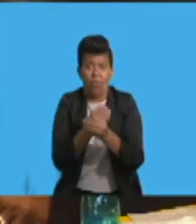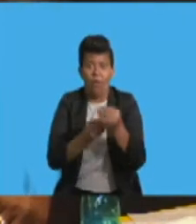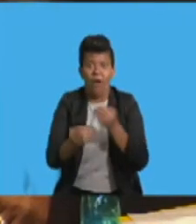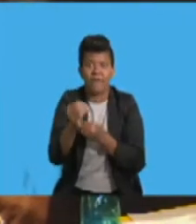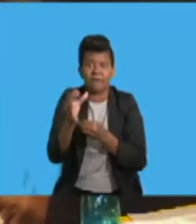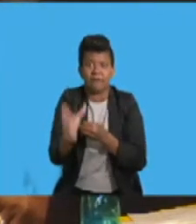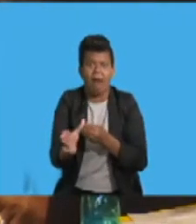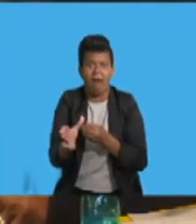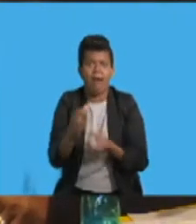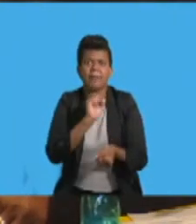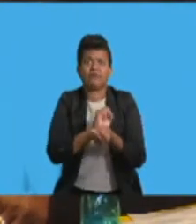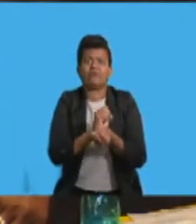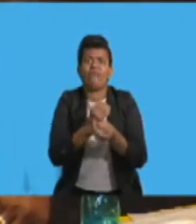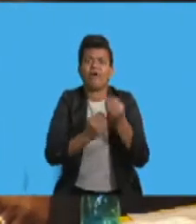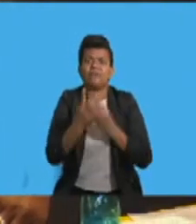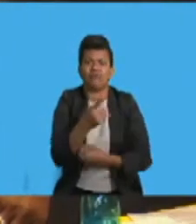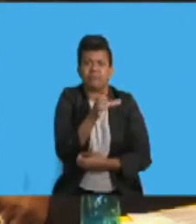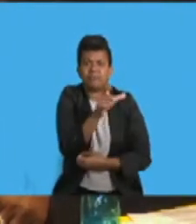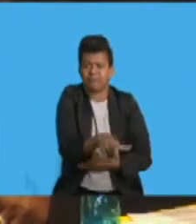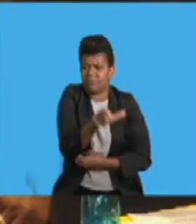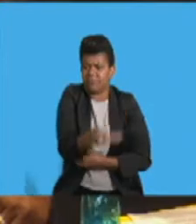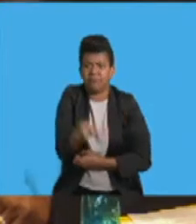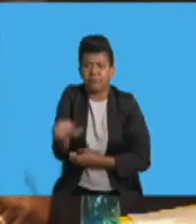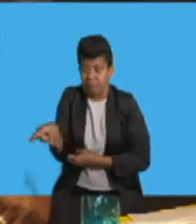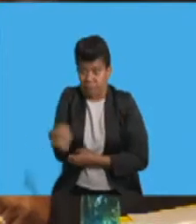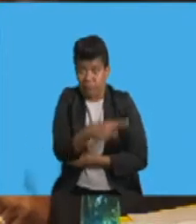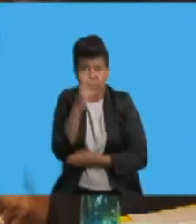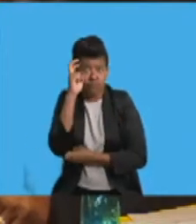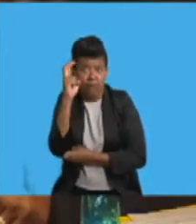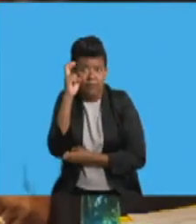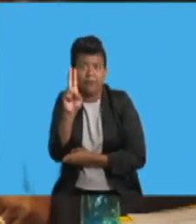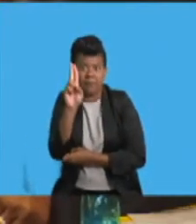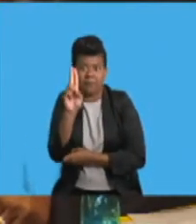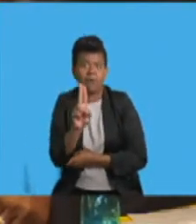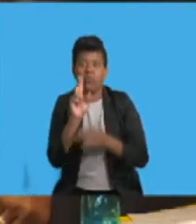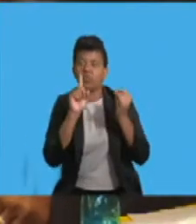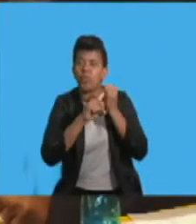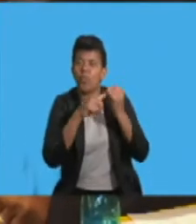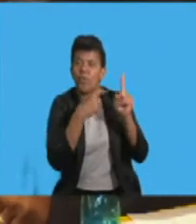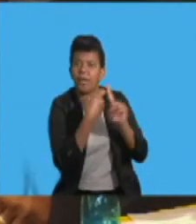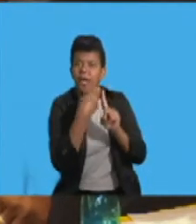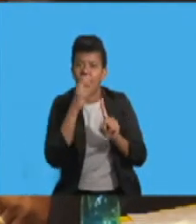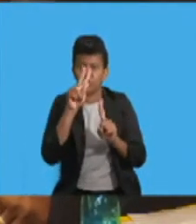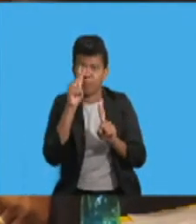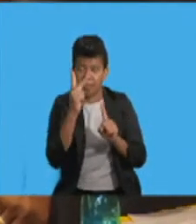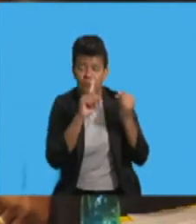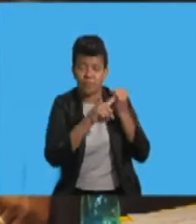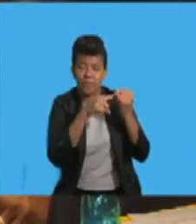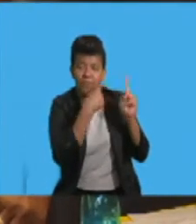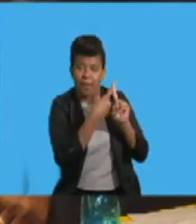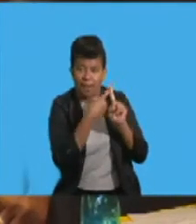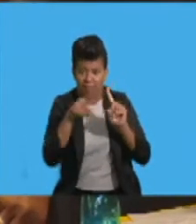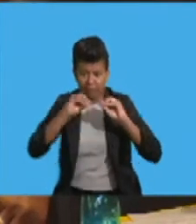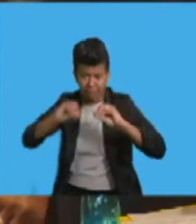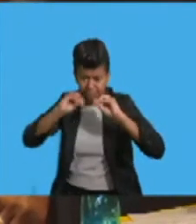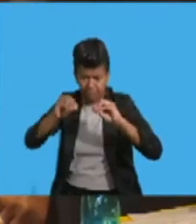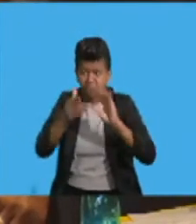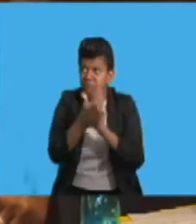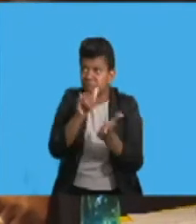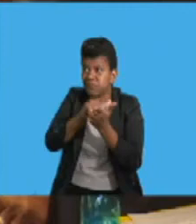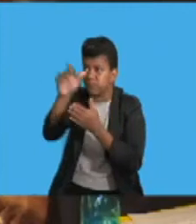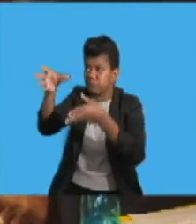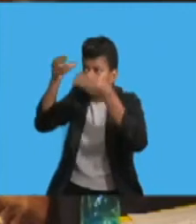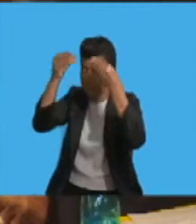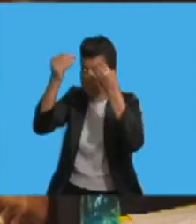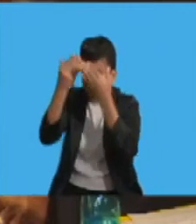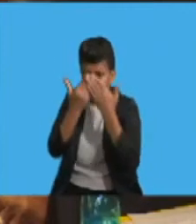to familiarize themselves and get further training on these new developments and the processes in place. And of course, working with the